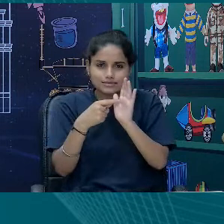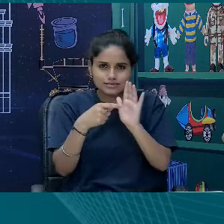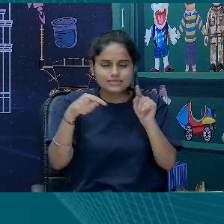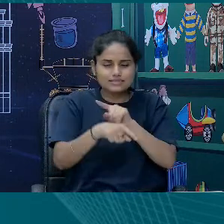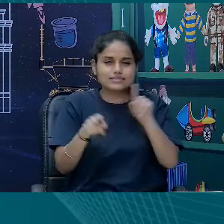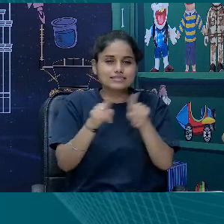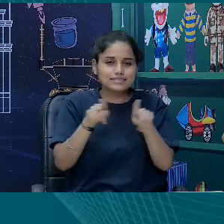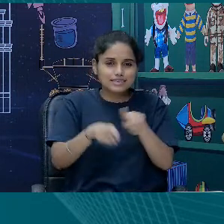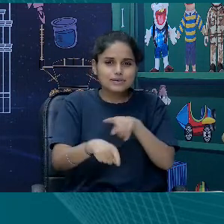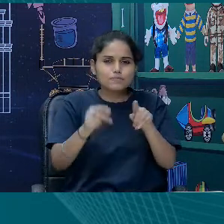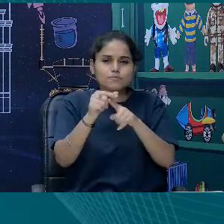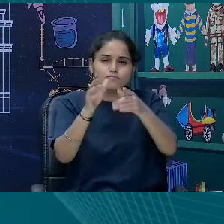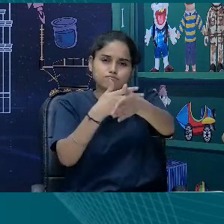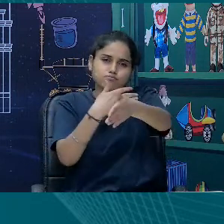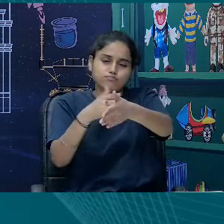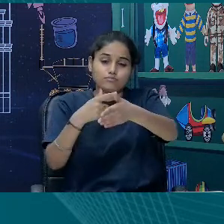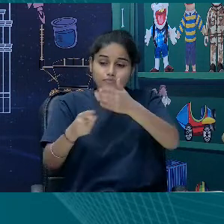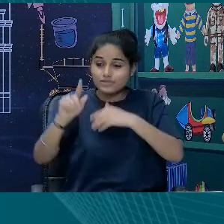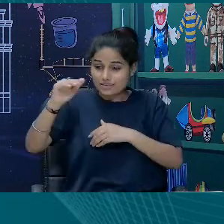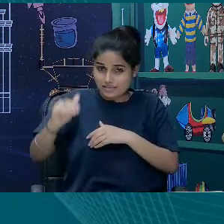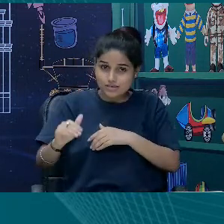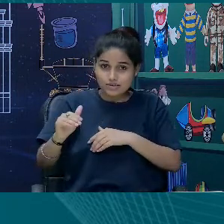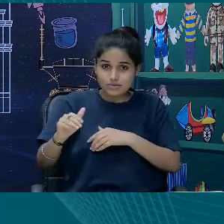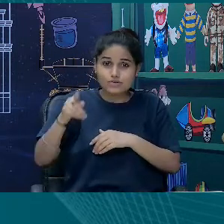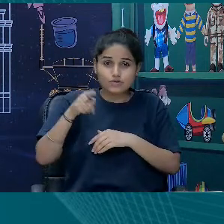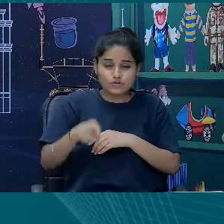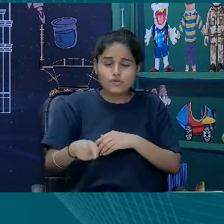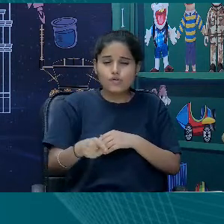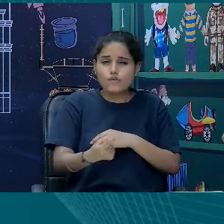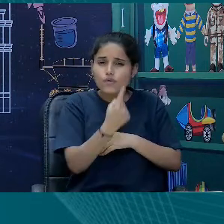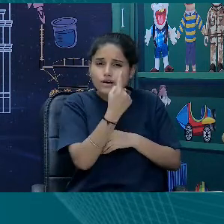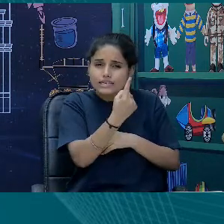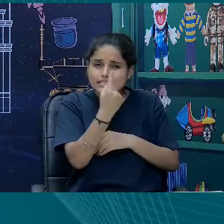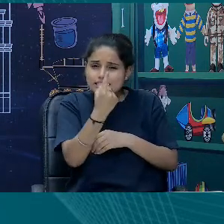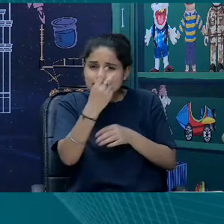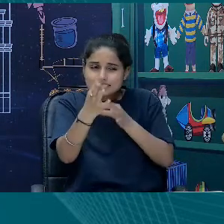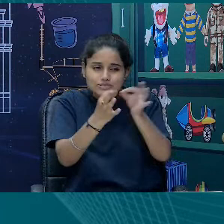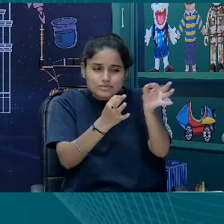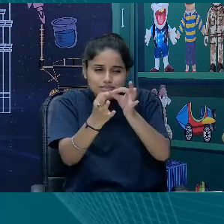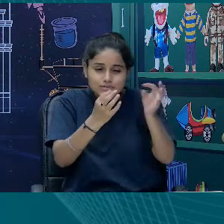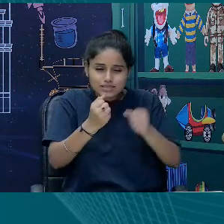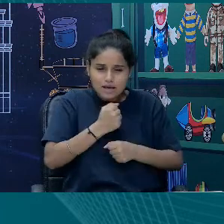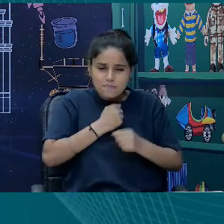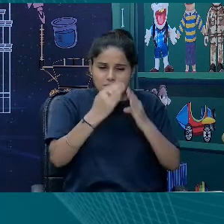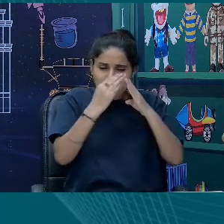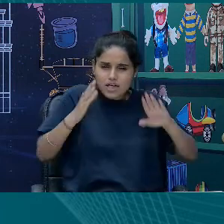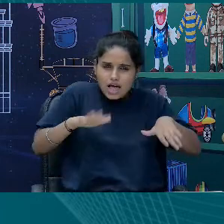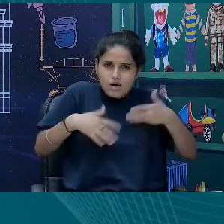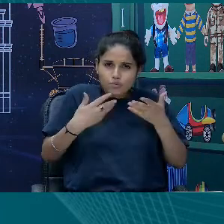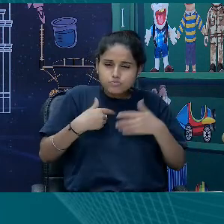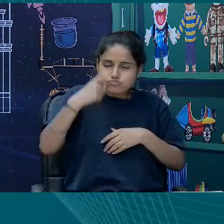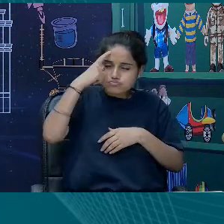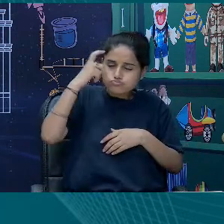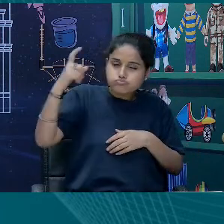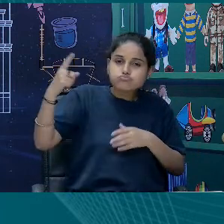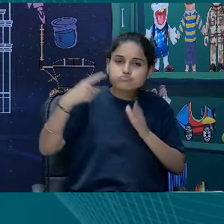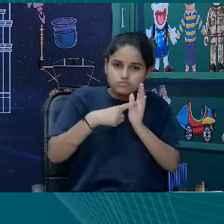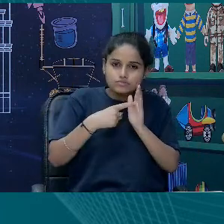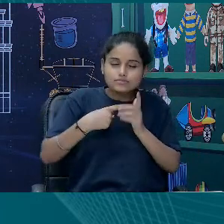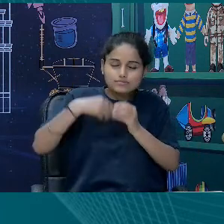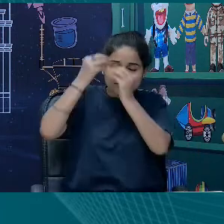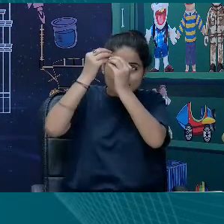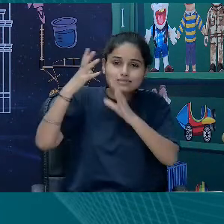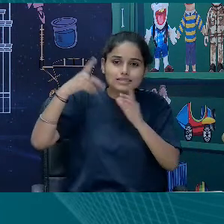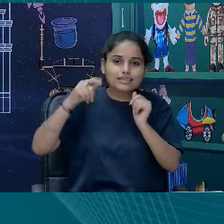is like a child only want specific things as per his imagination. The child decided to draw a little